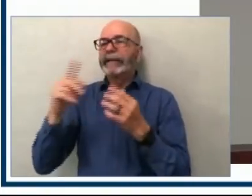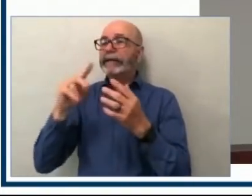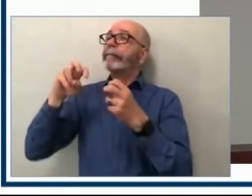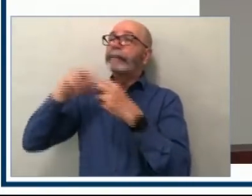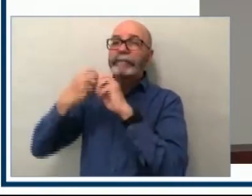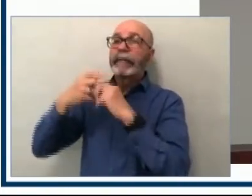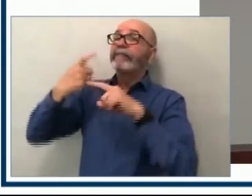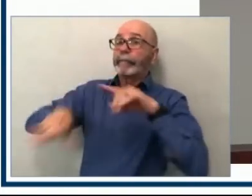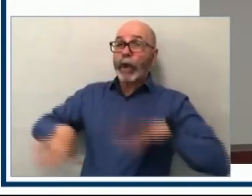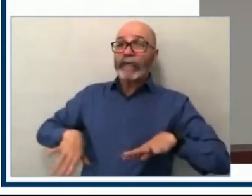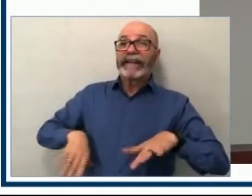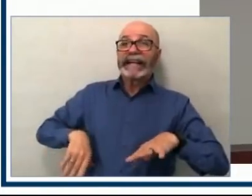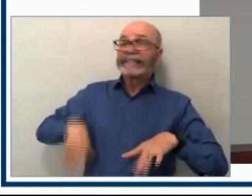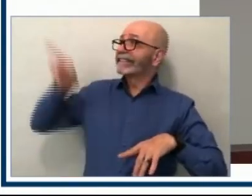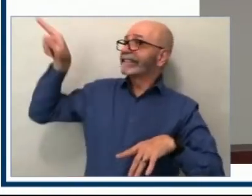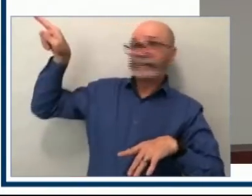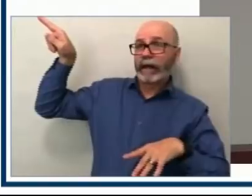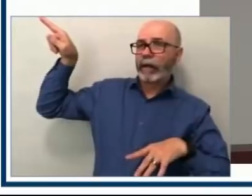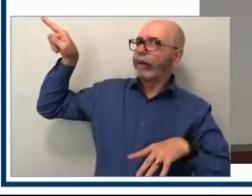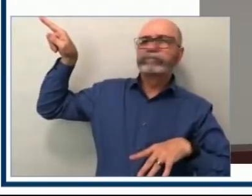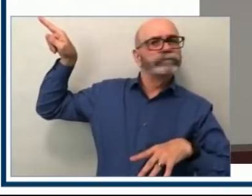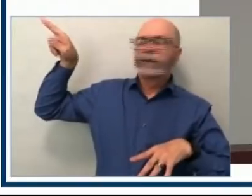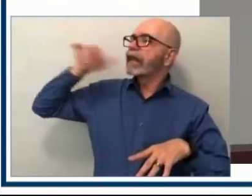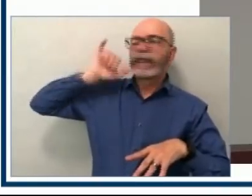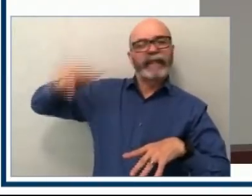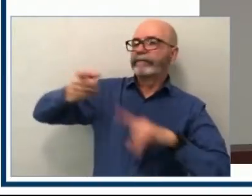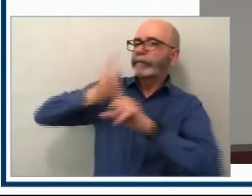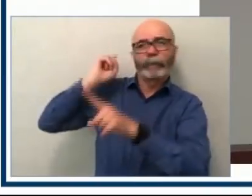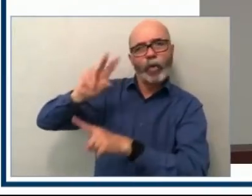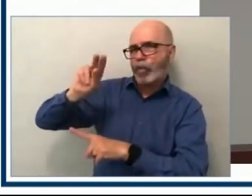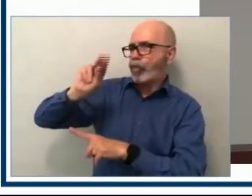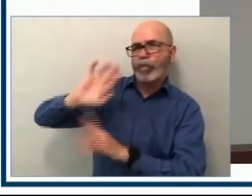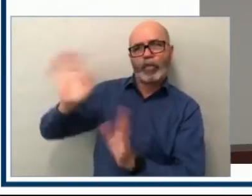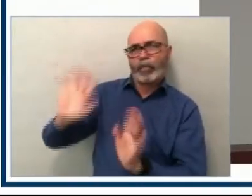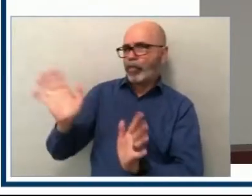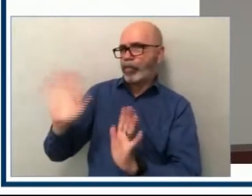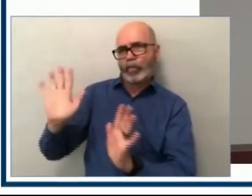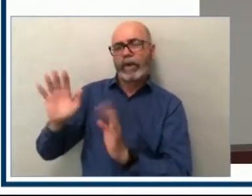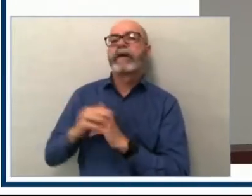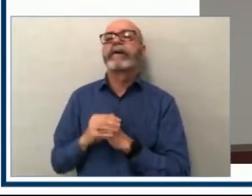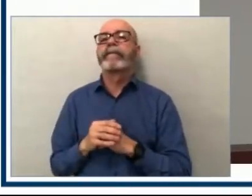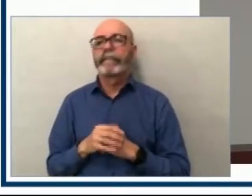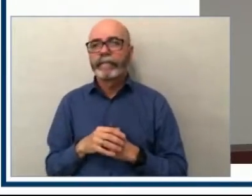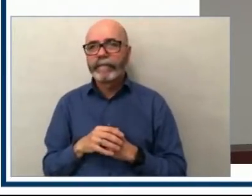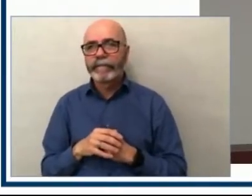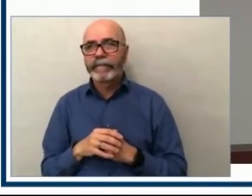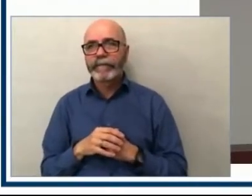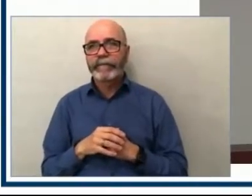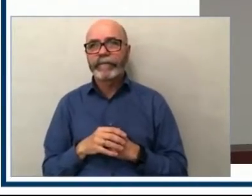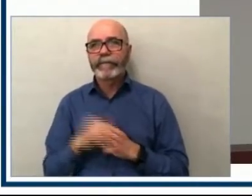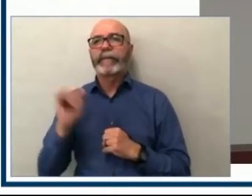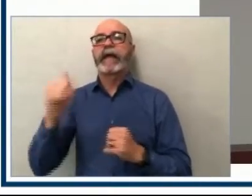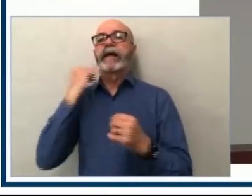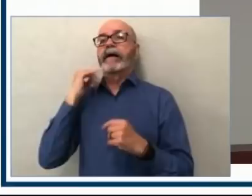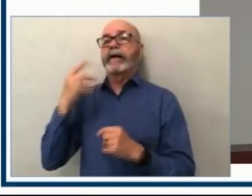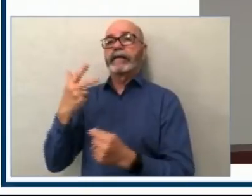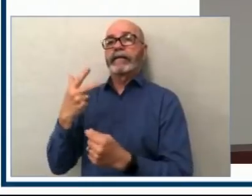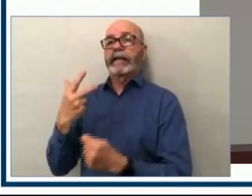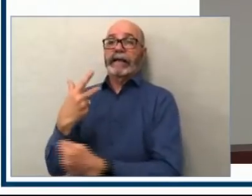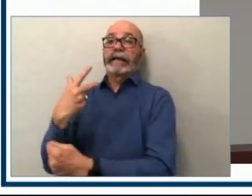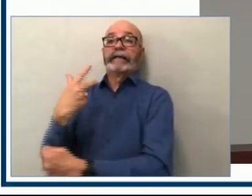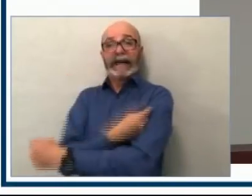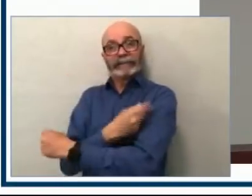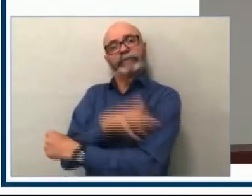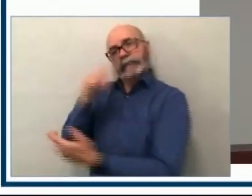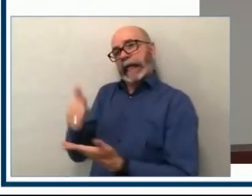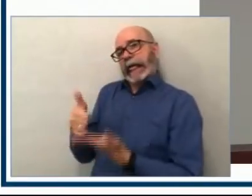vaccine we have to add in. Doesn't solve everything right away. The vaccine is just one more part of our overall COVID response.